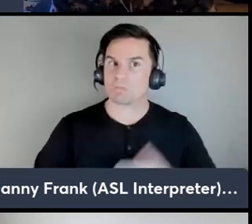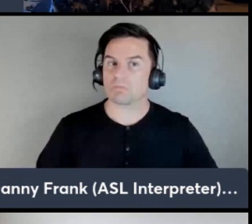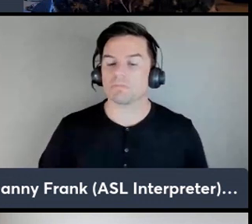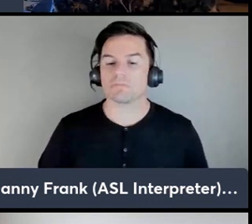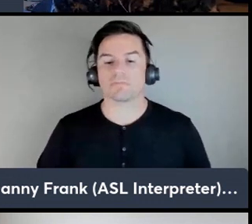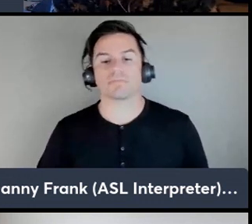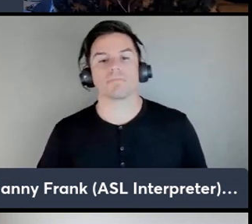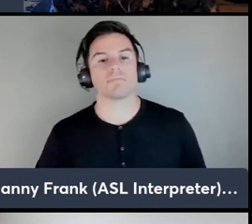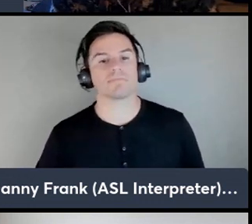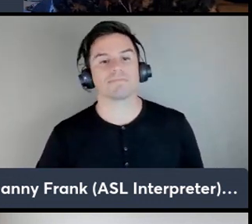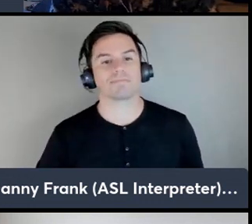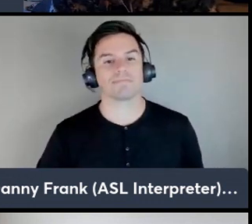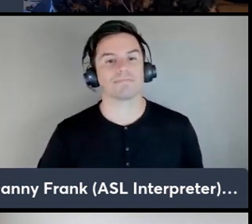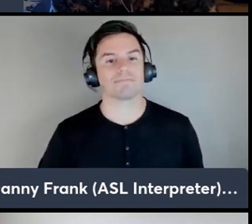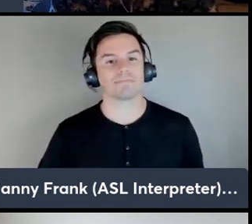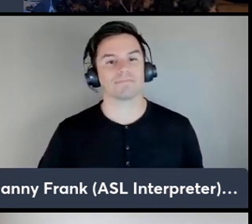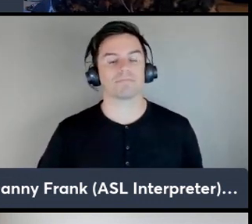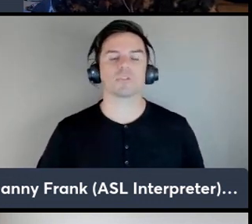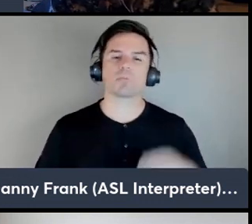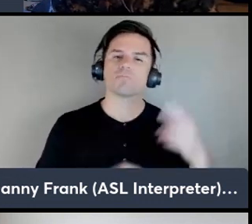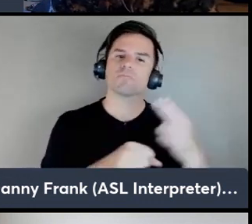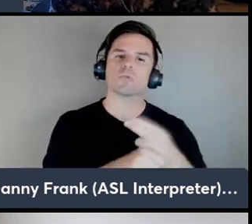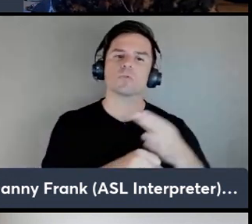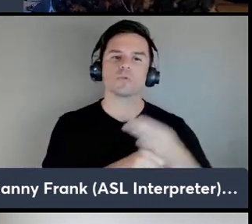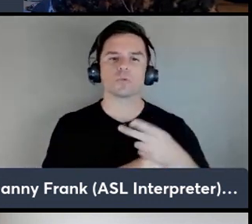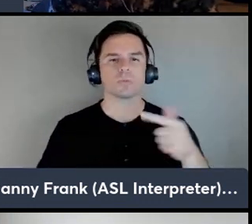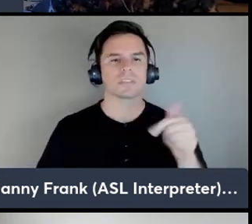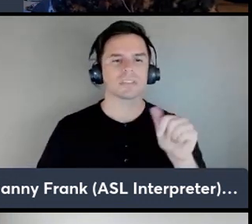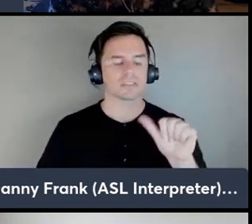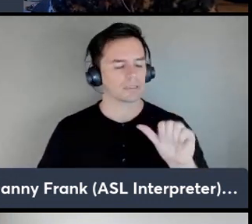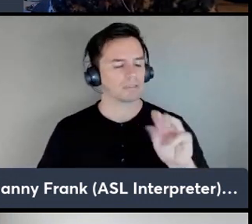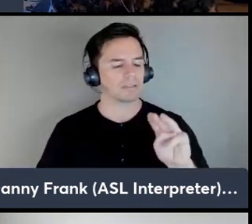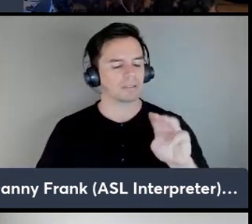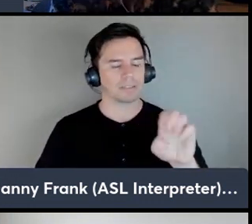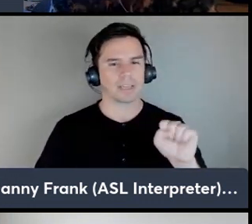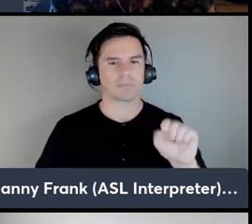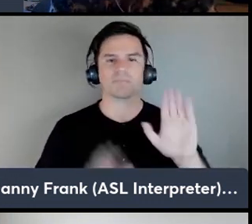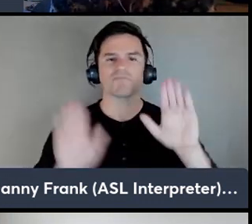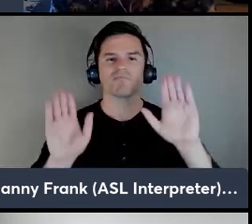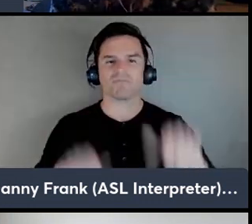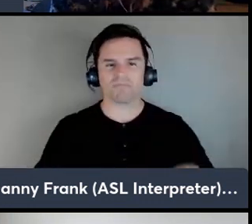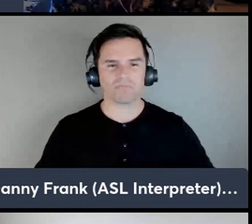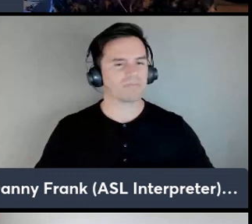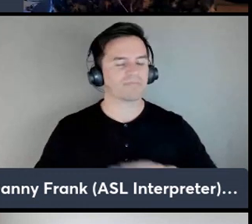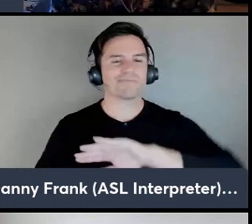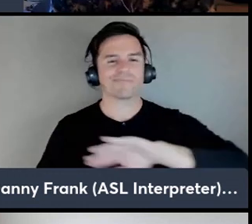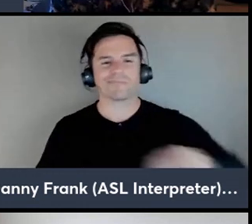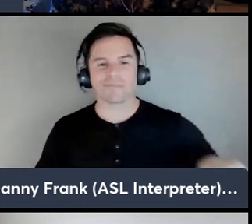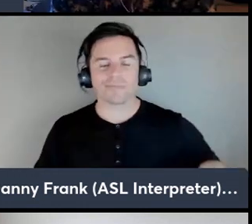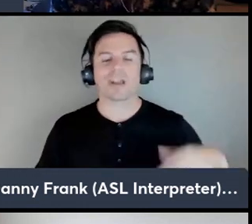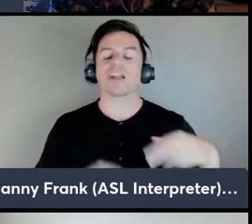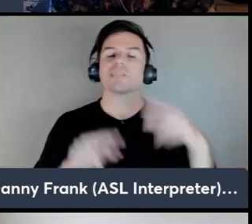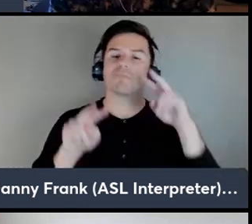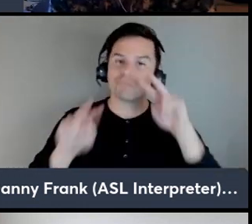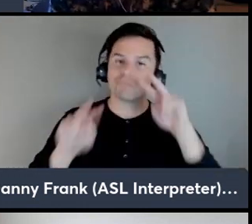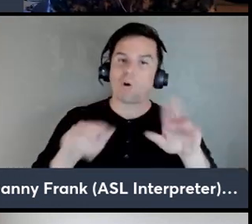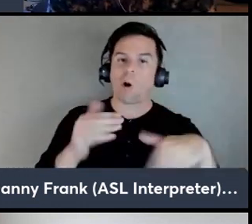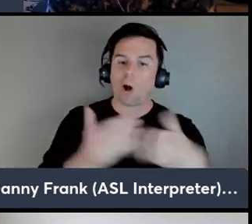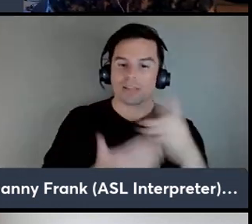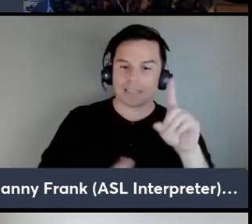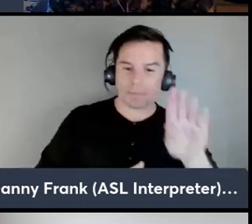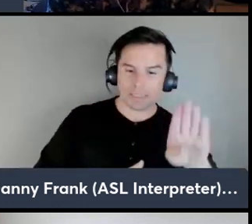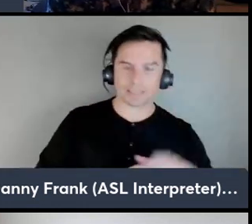use game. Actually, I'm just going to take a look at all the databases I have. So show